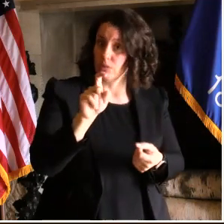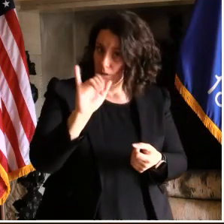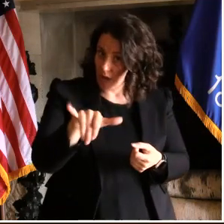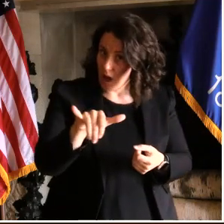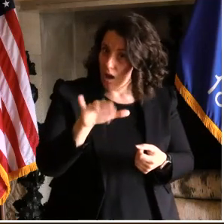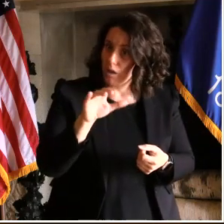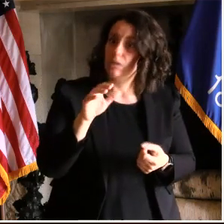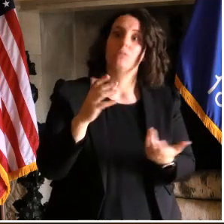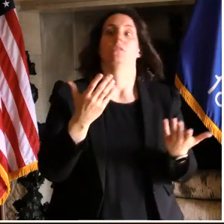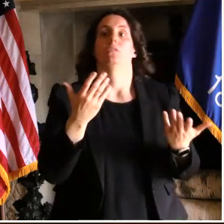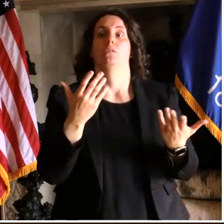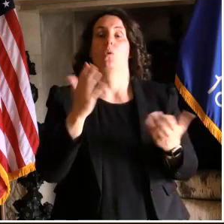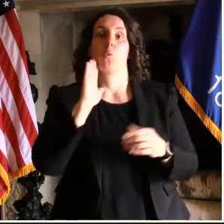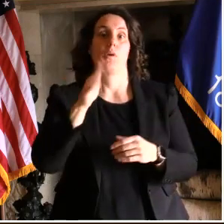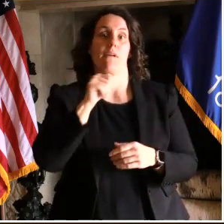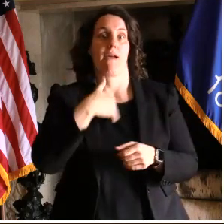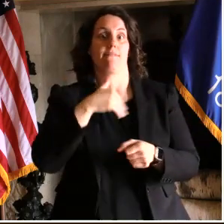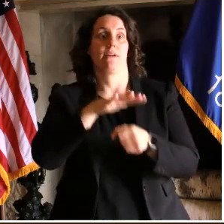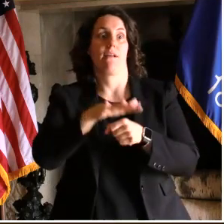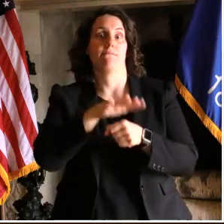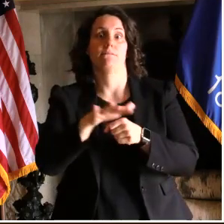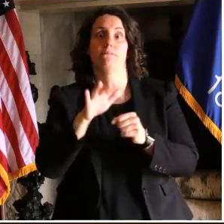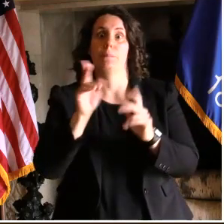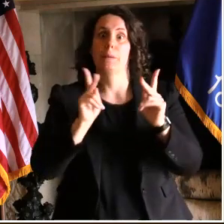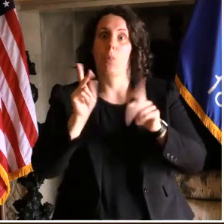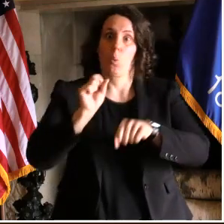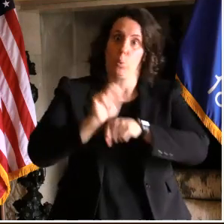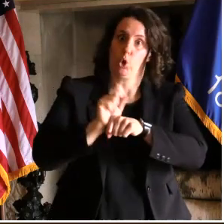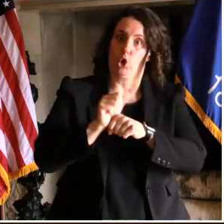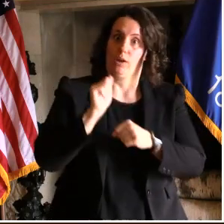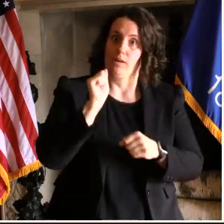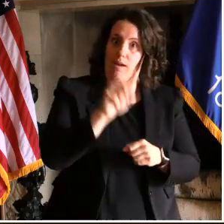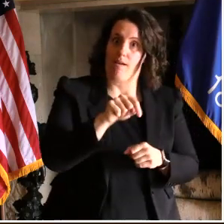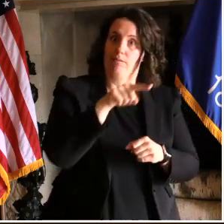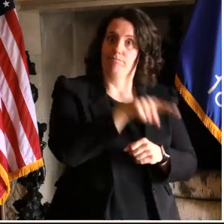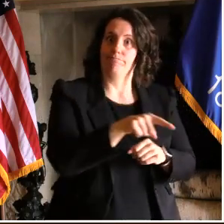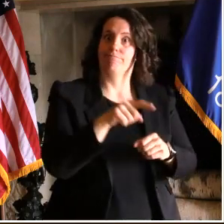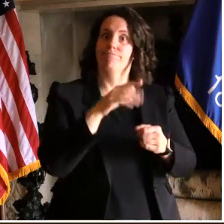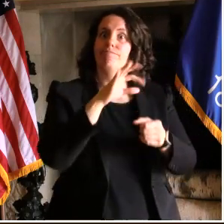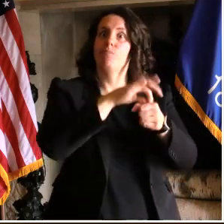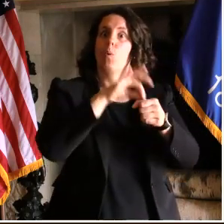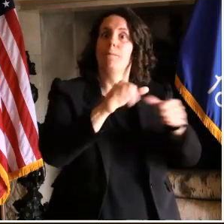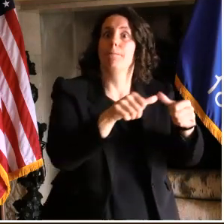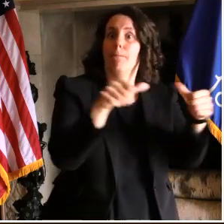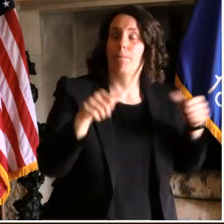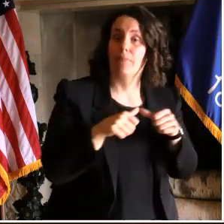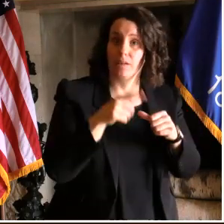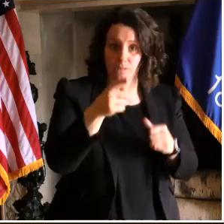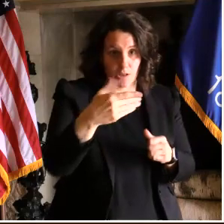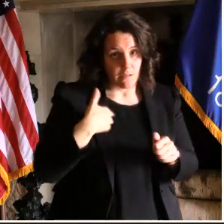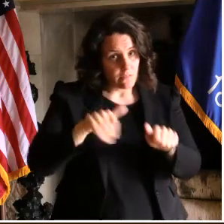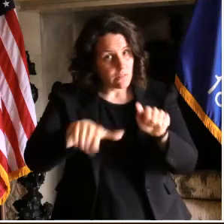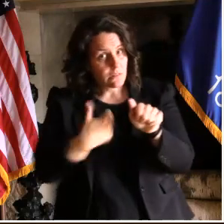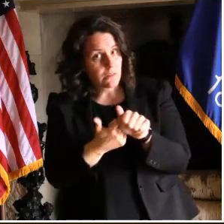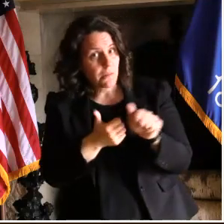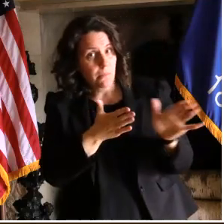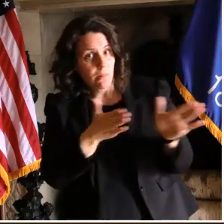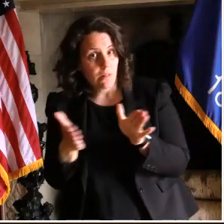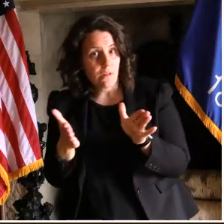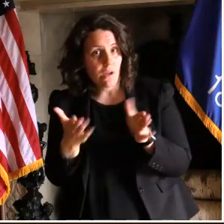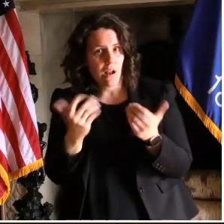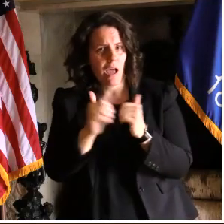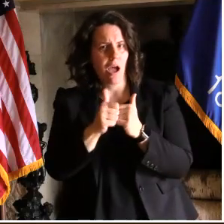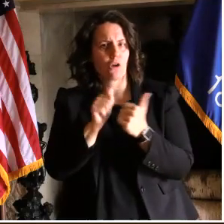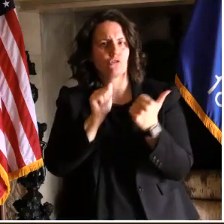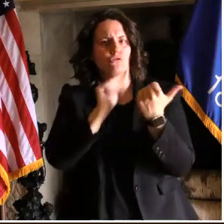like Illinois saw, is there any sort of plan in place for kind of addressing that, whether that might entail having National